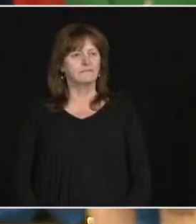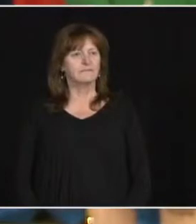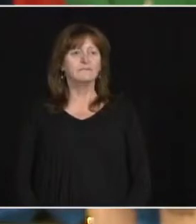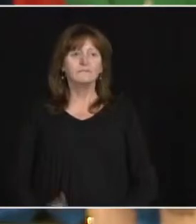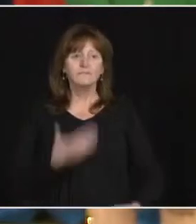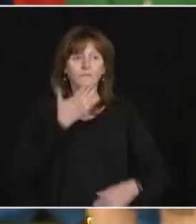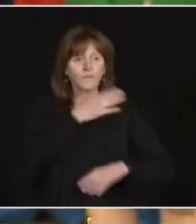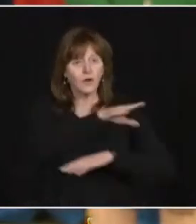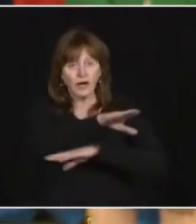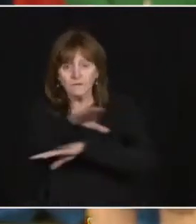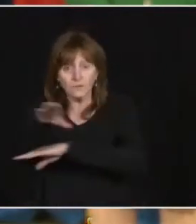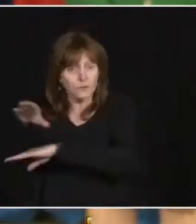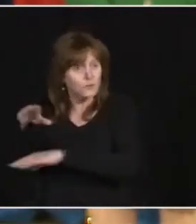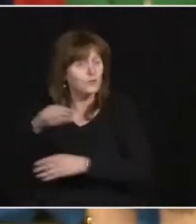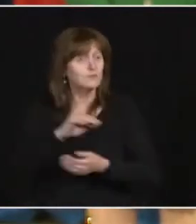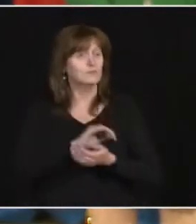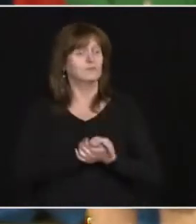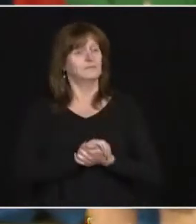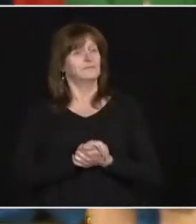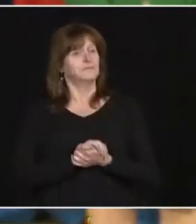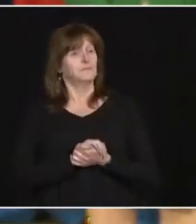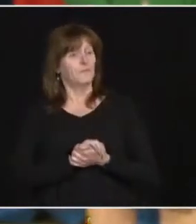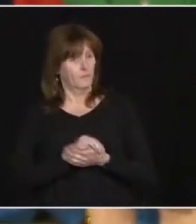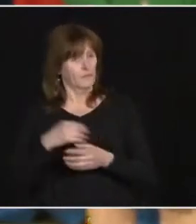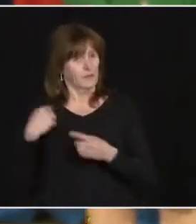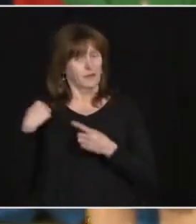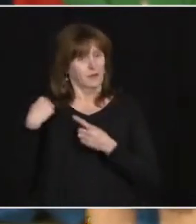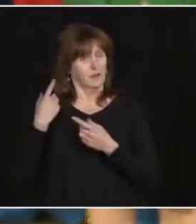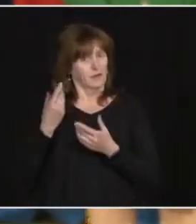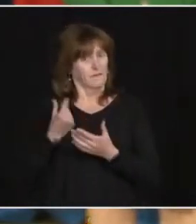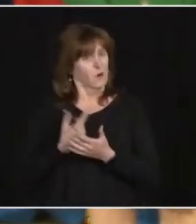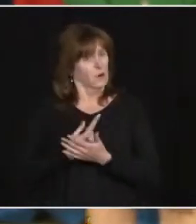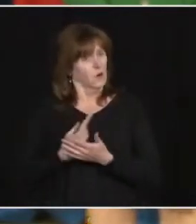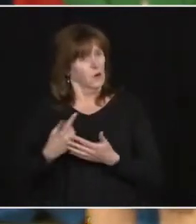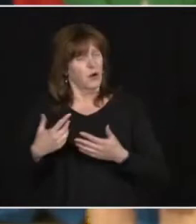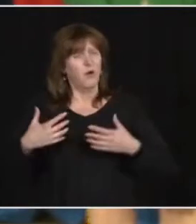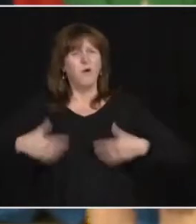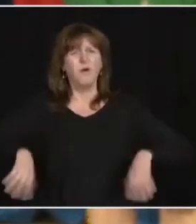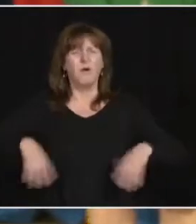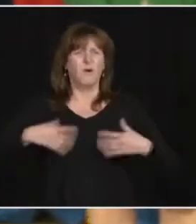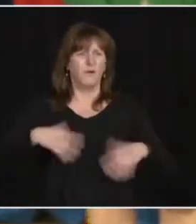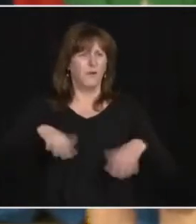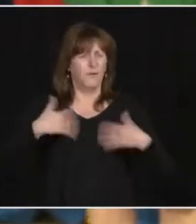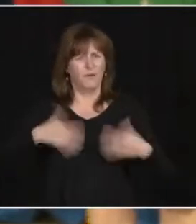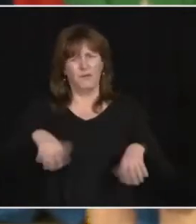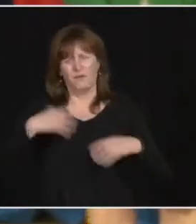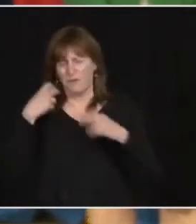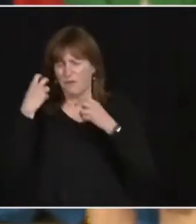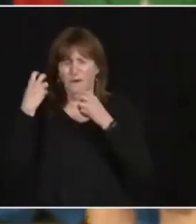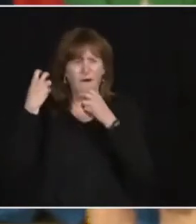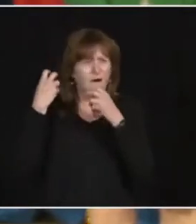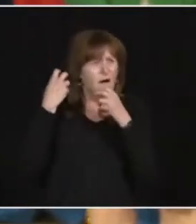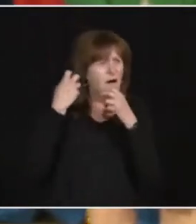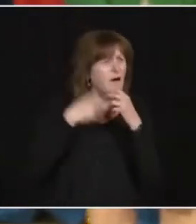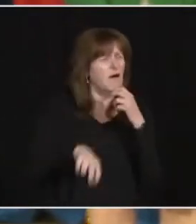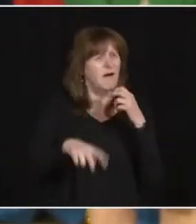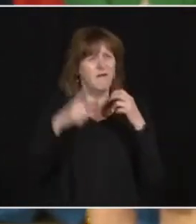Well, good afternoon. The past few weeks have been very, very difficult for all of